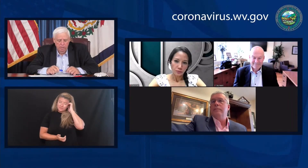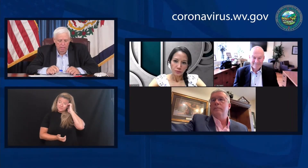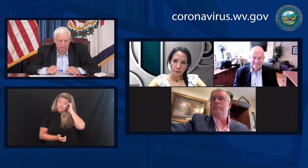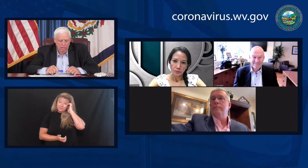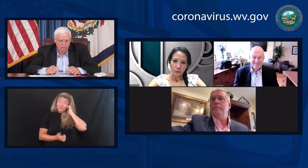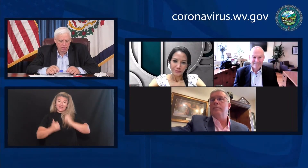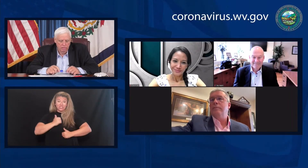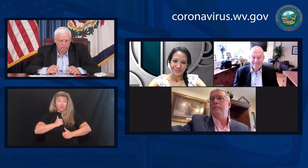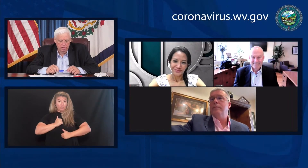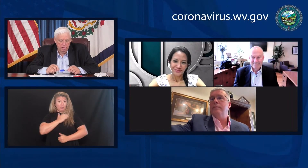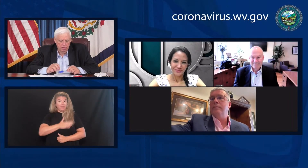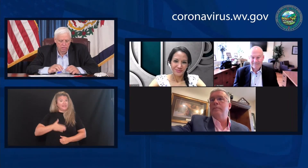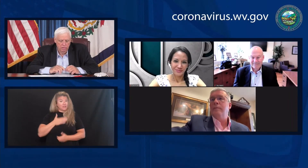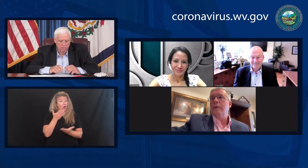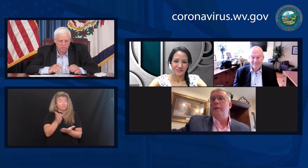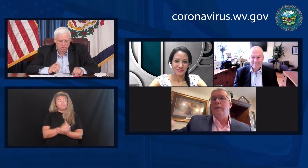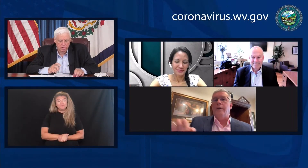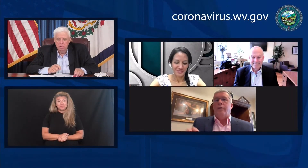go.